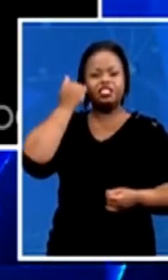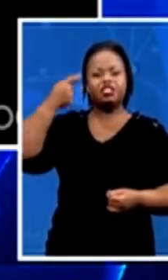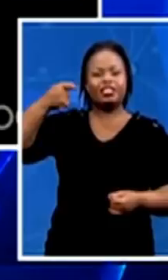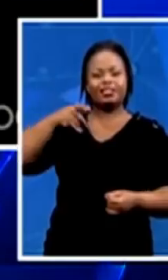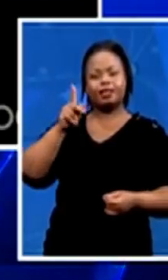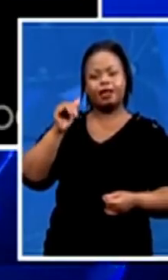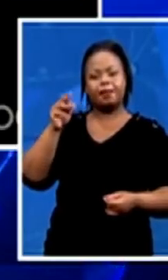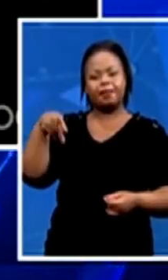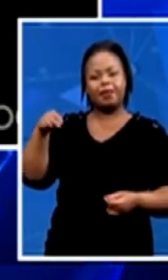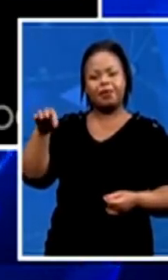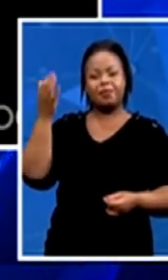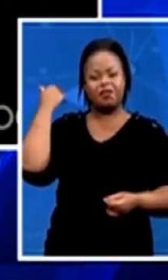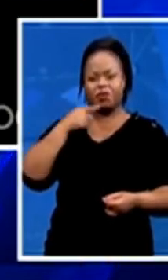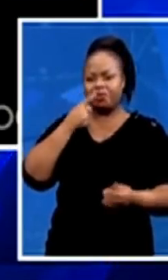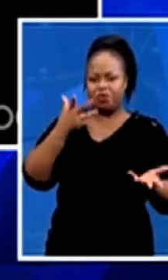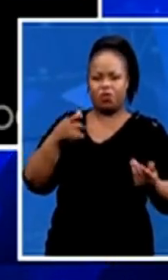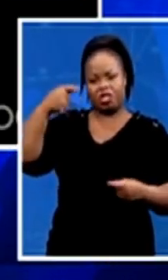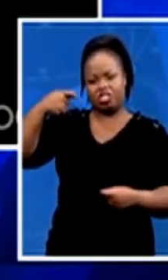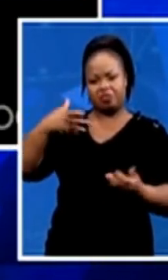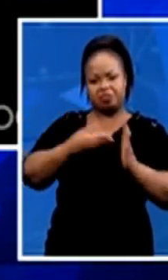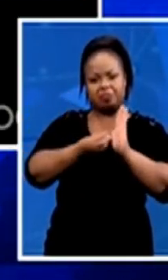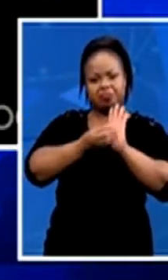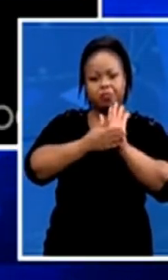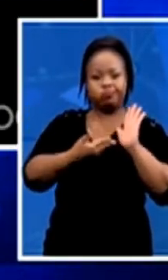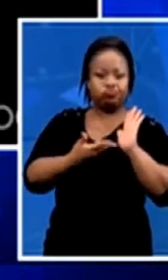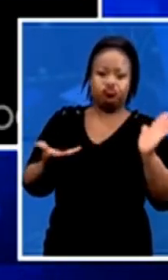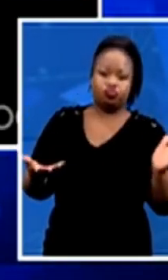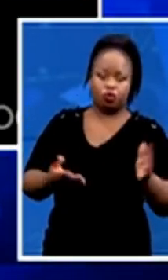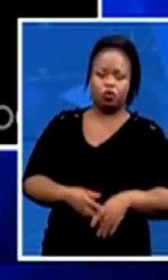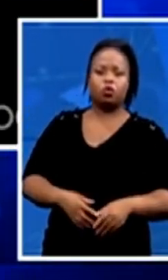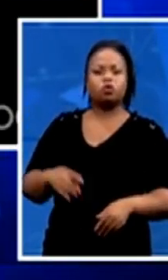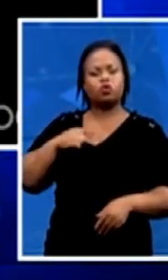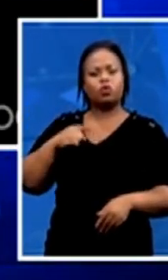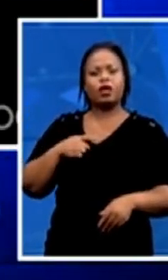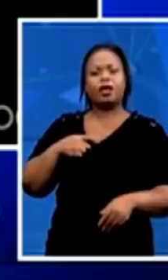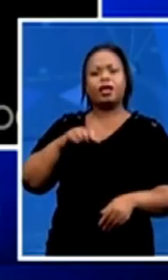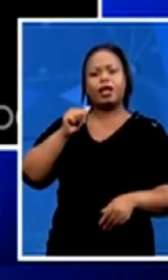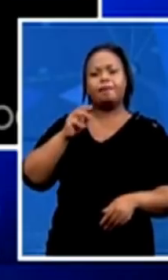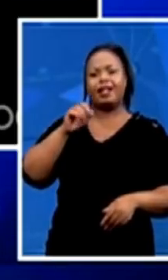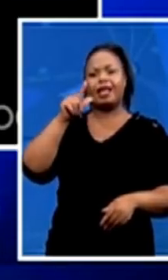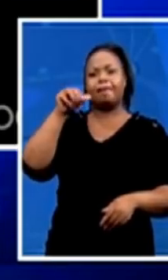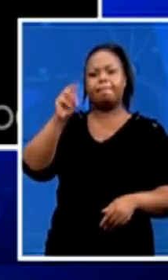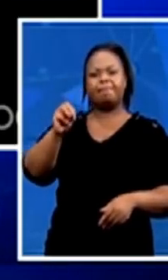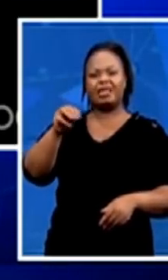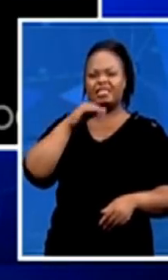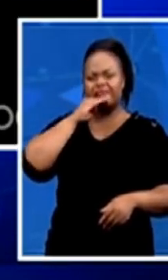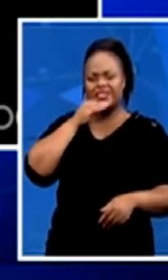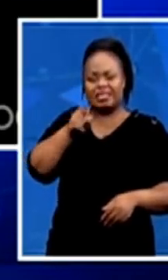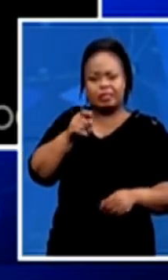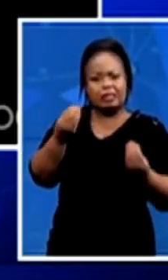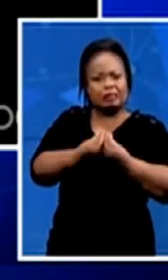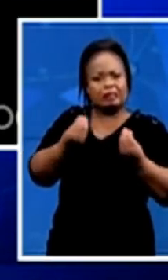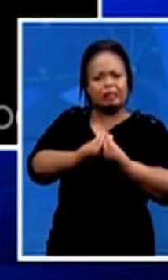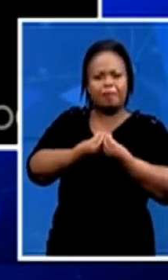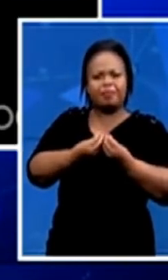judgment here. Because an amalgam, as we know, is something which is intractable. So it's an amalgam